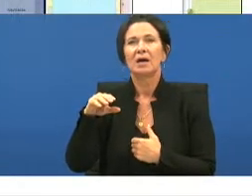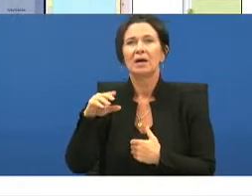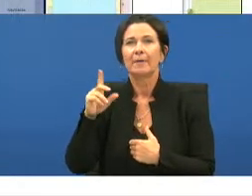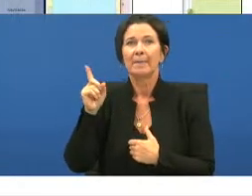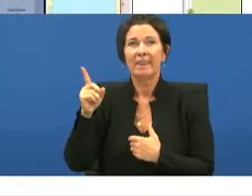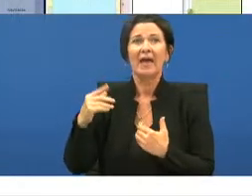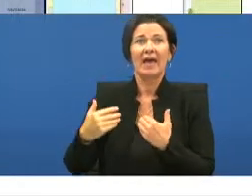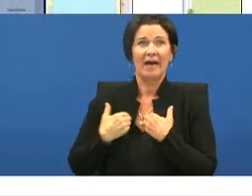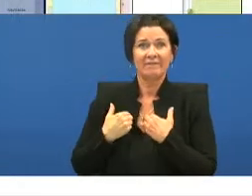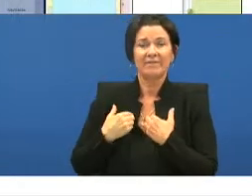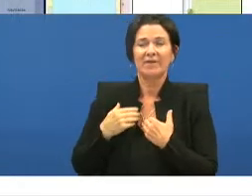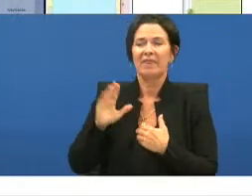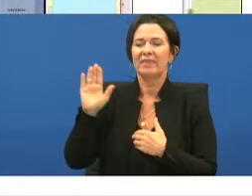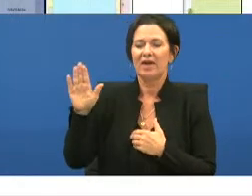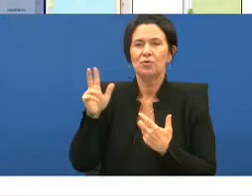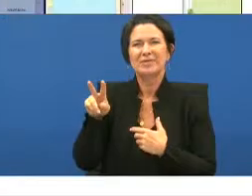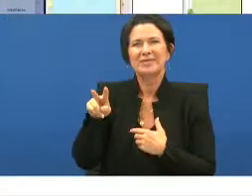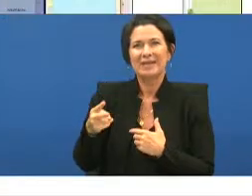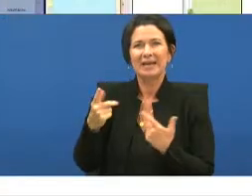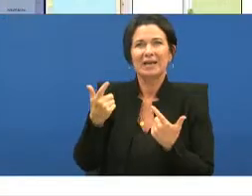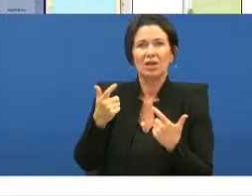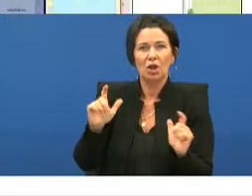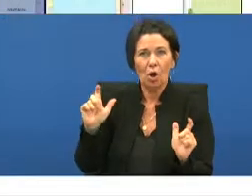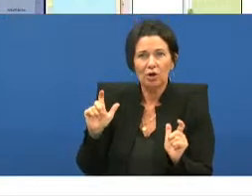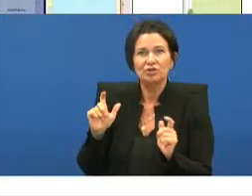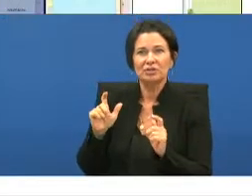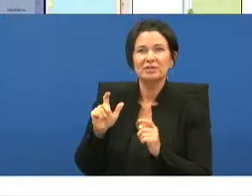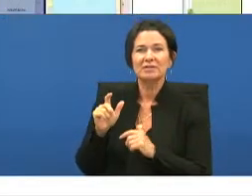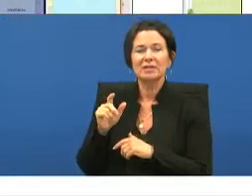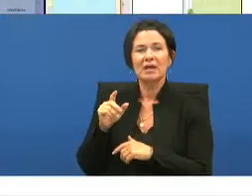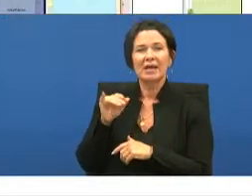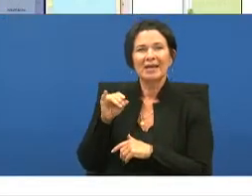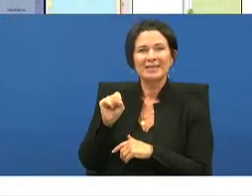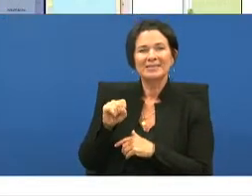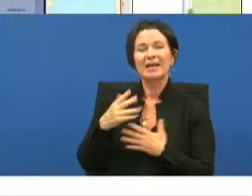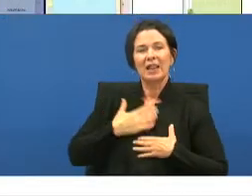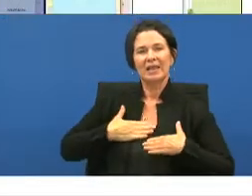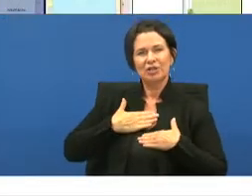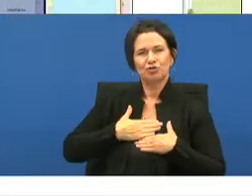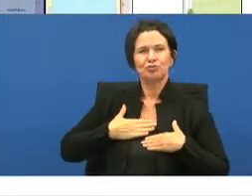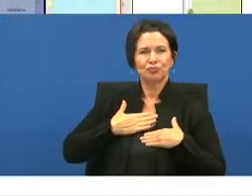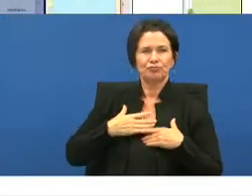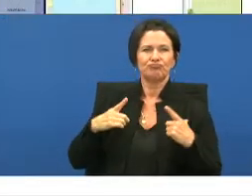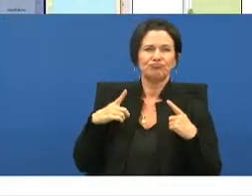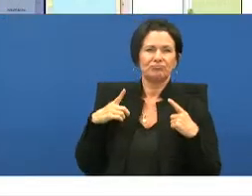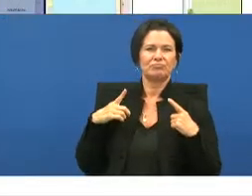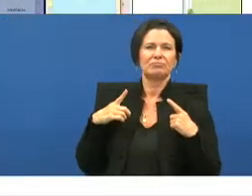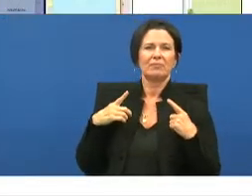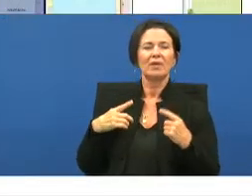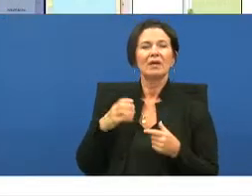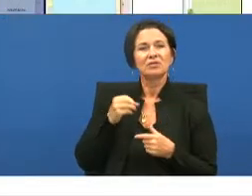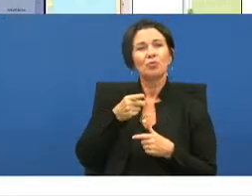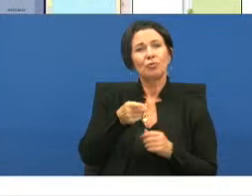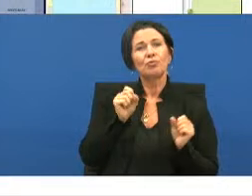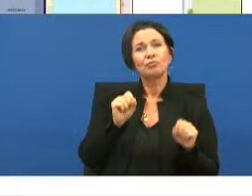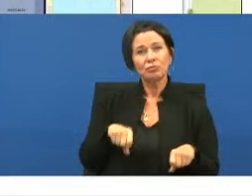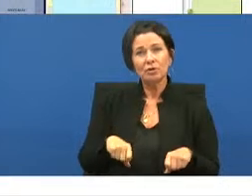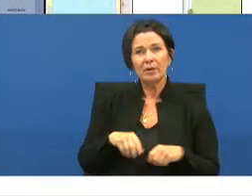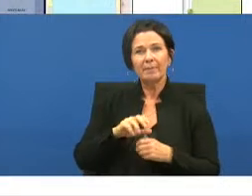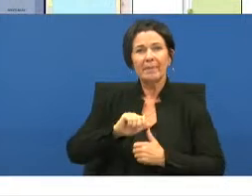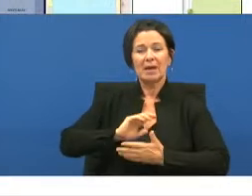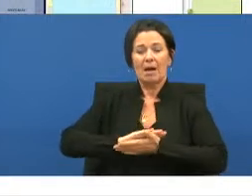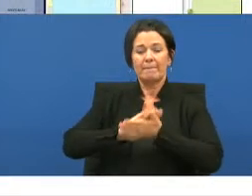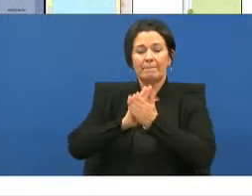have their second largest segment is leisure, because they've really built it for that. So you can become this real